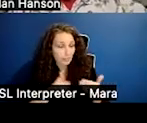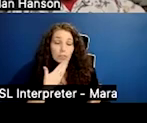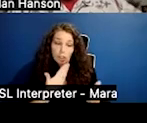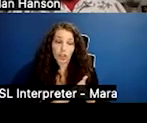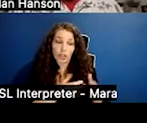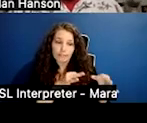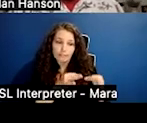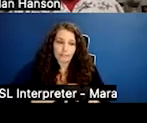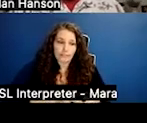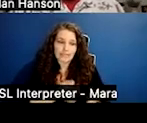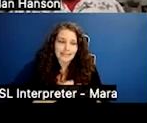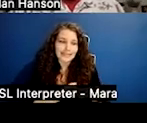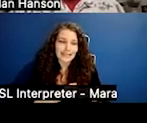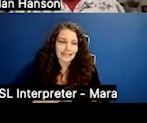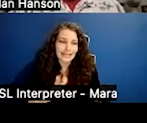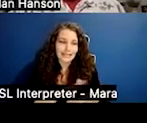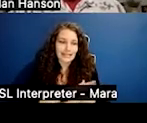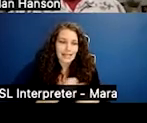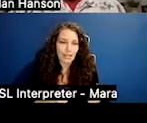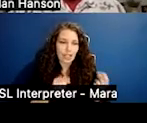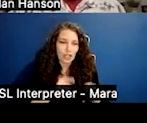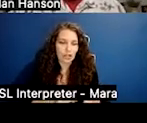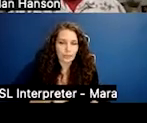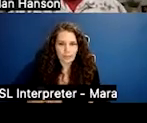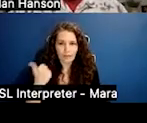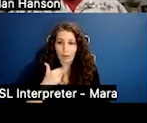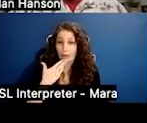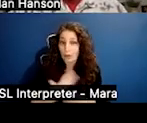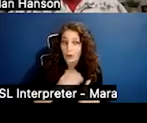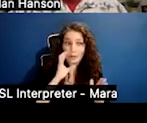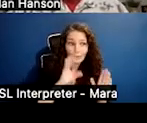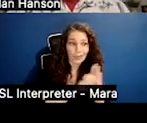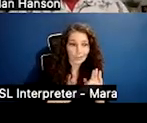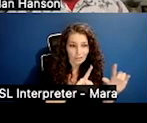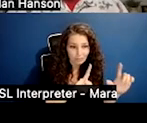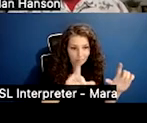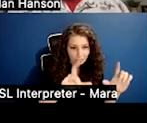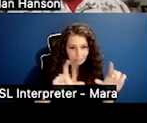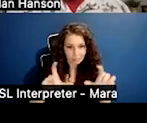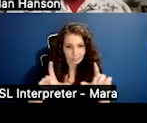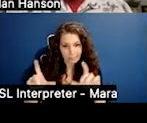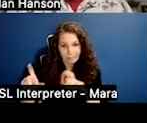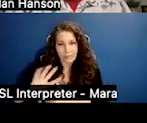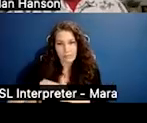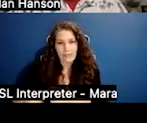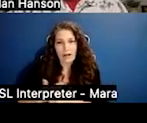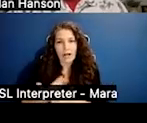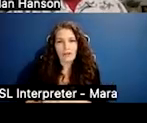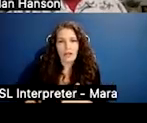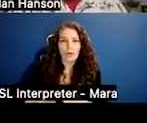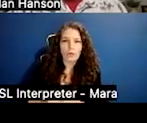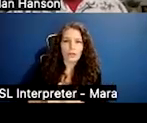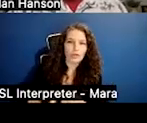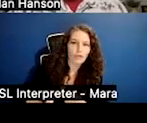the damage that happened, and really great pictures of the retrofitting or rebuilding. As you said,